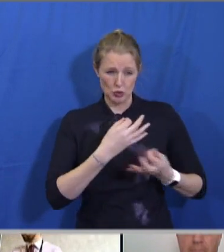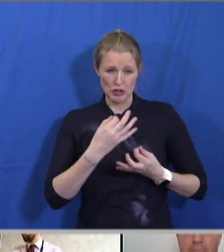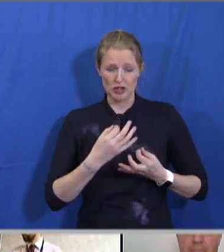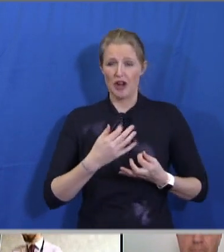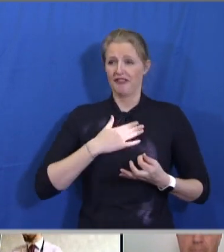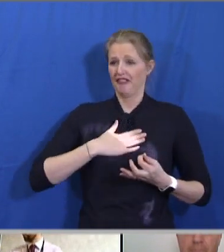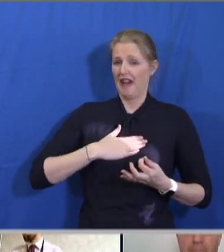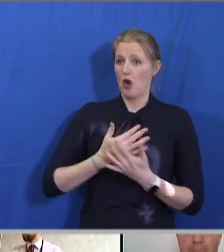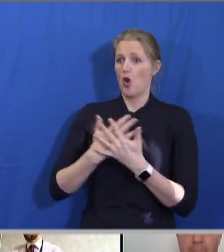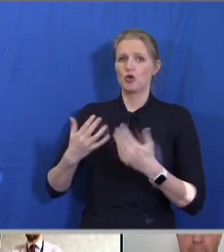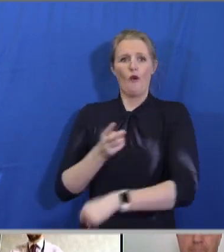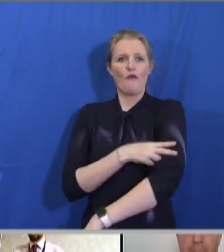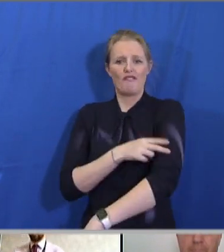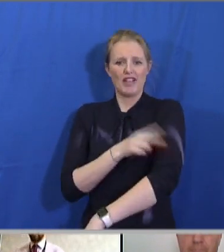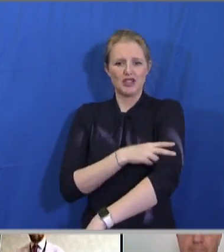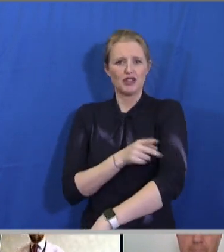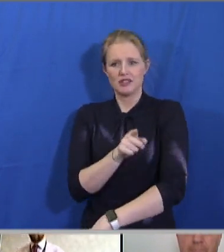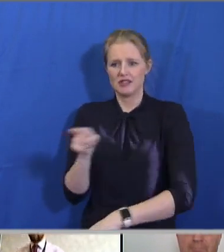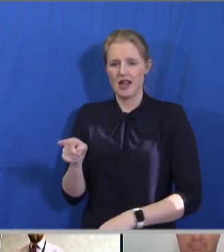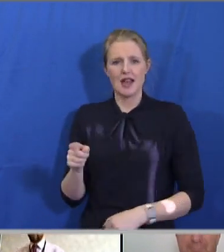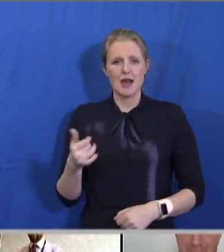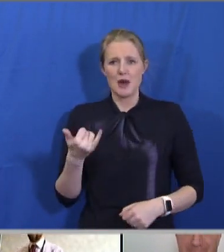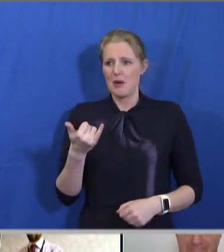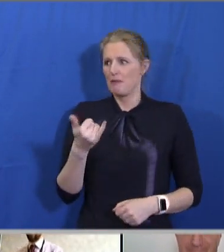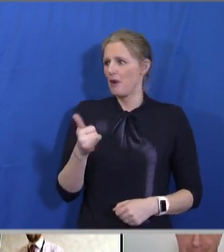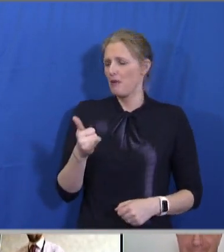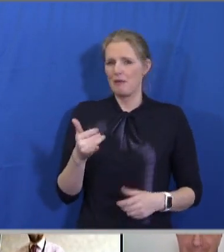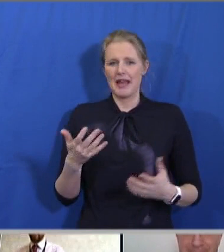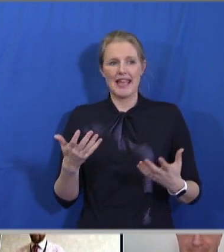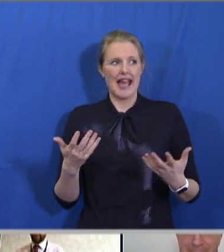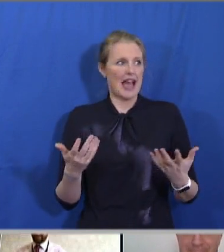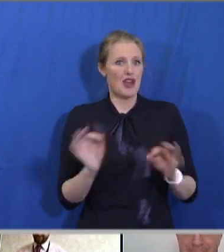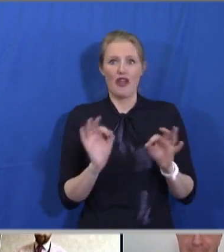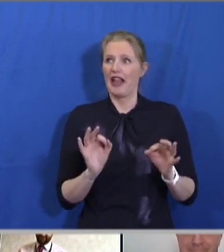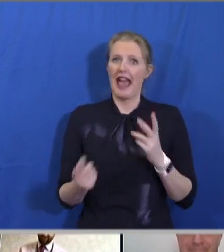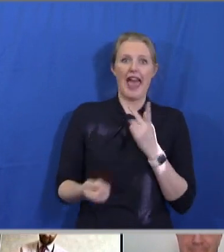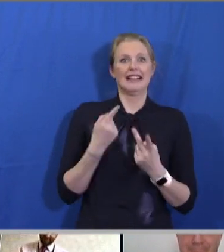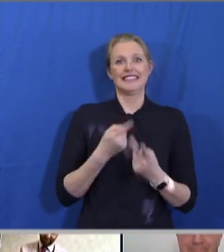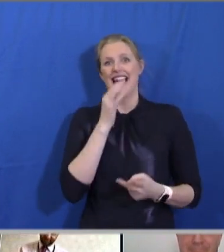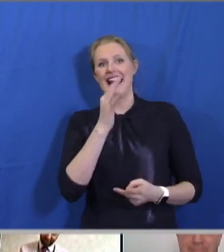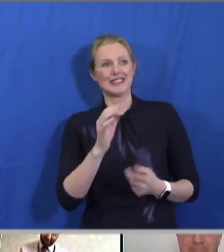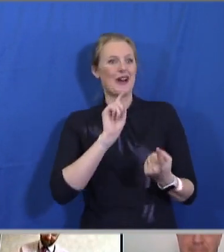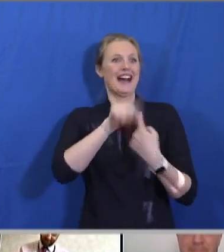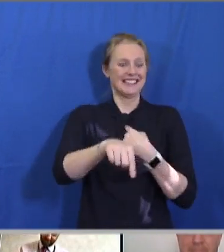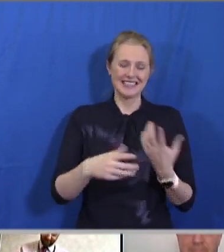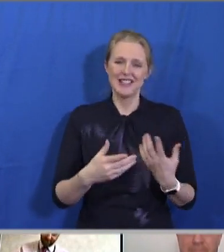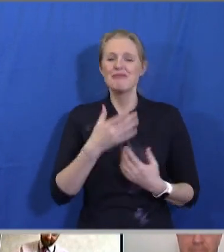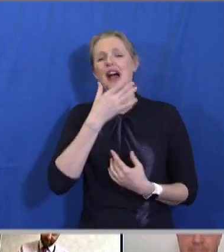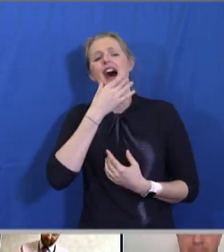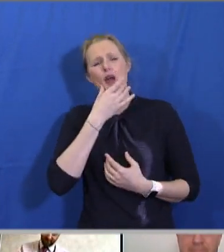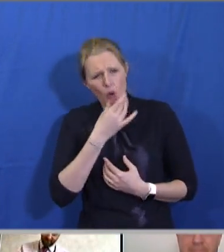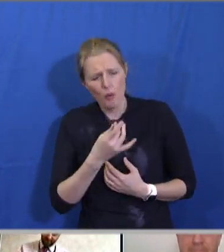here who have probably nothing left to answer, but I hope between yourselves in the Parliament, but also the members of the committee,